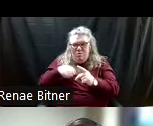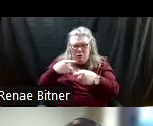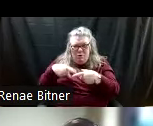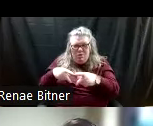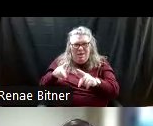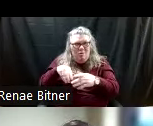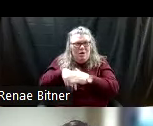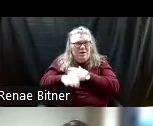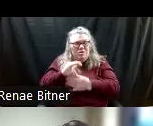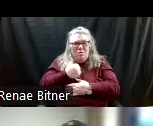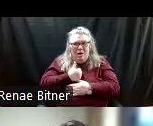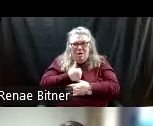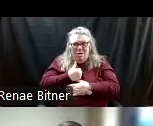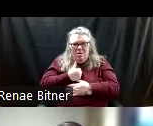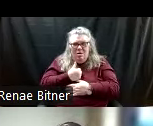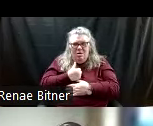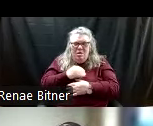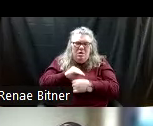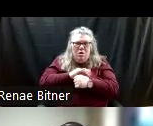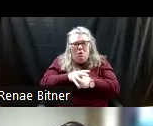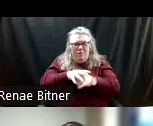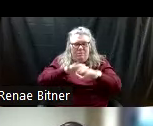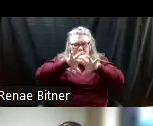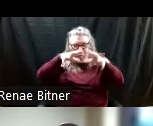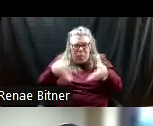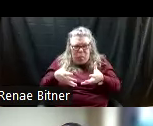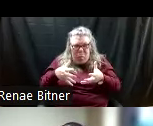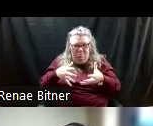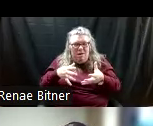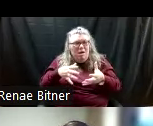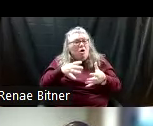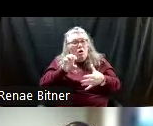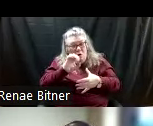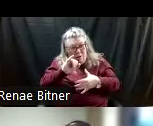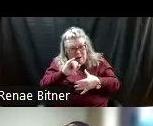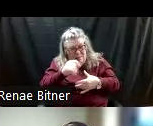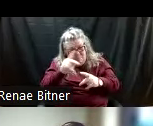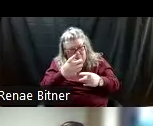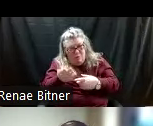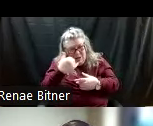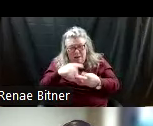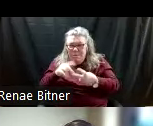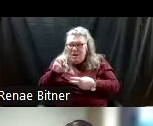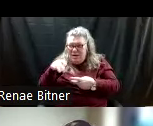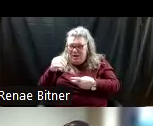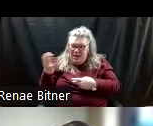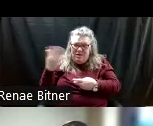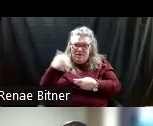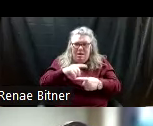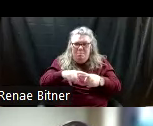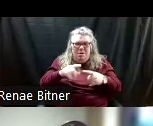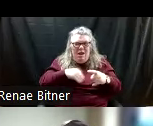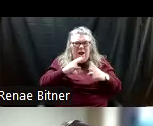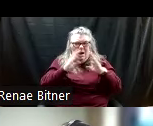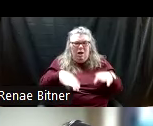into our little, I guess, COVID bubble. We were letting early intervention in and we were letting Denise in. Otherwise, we were, our house is